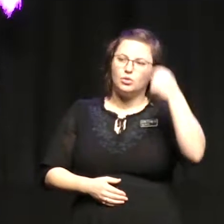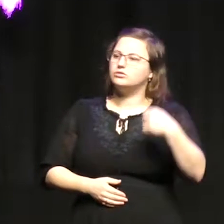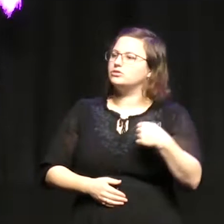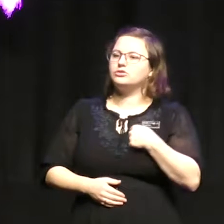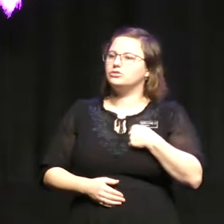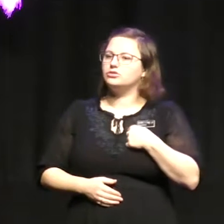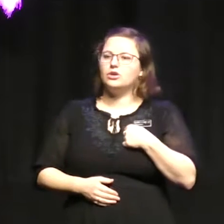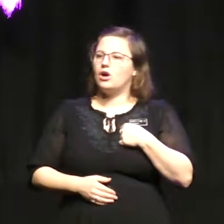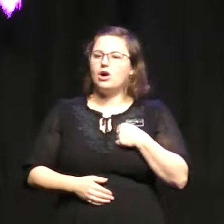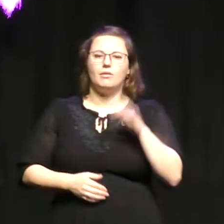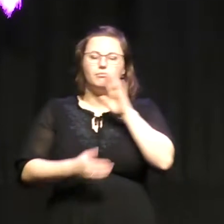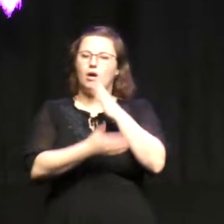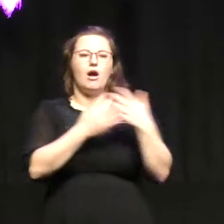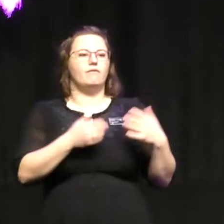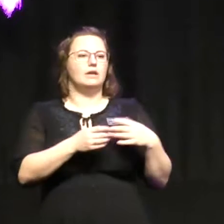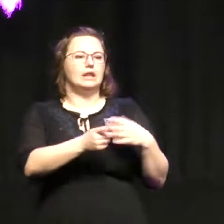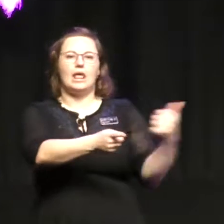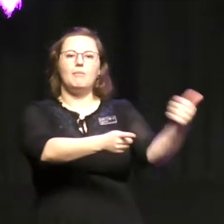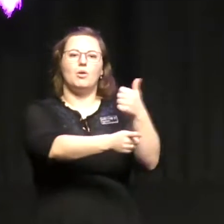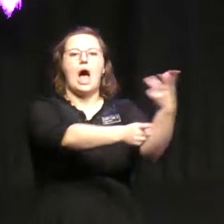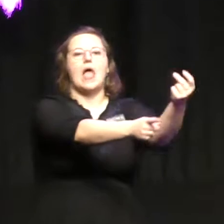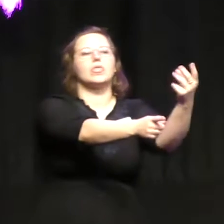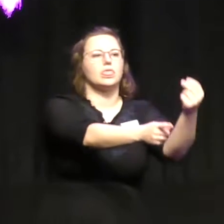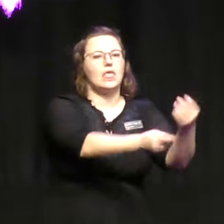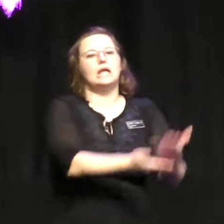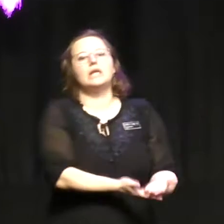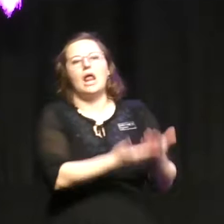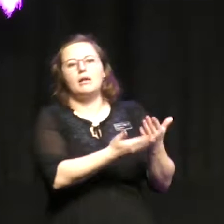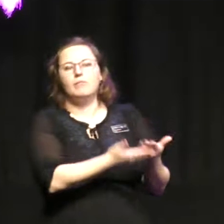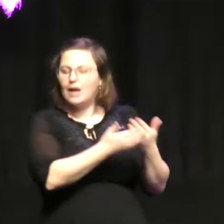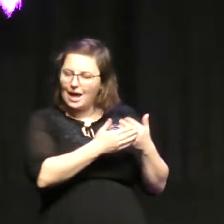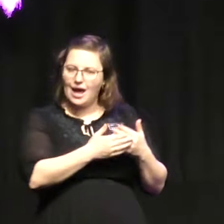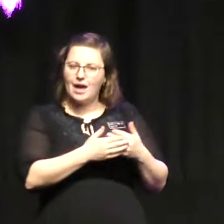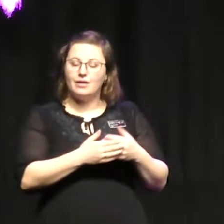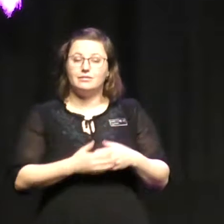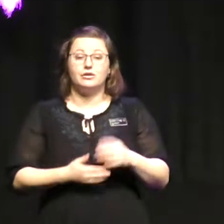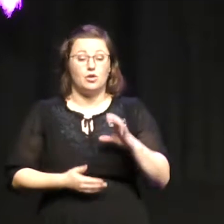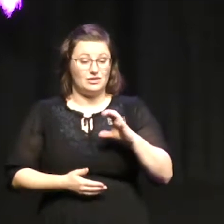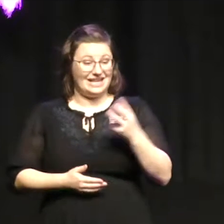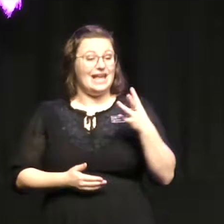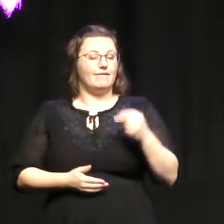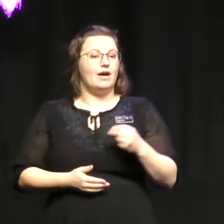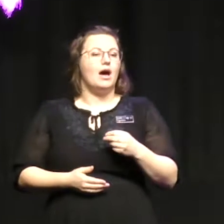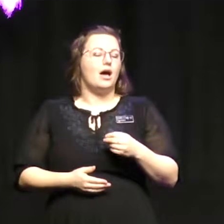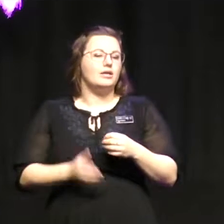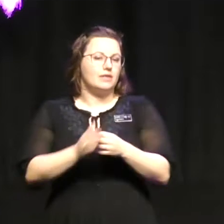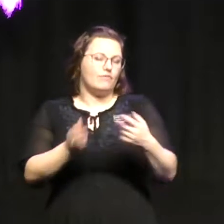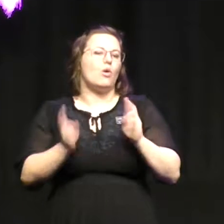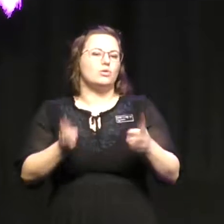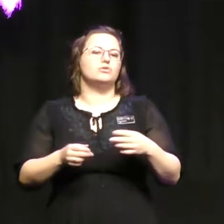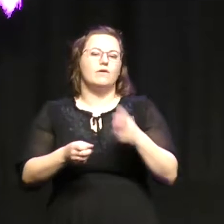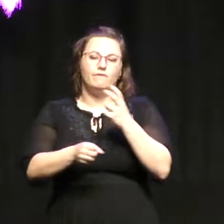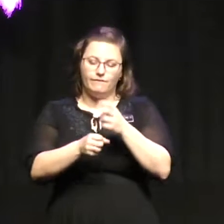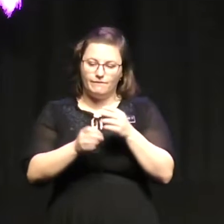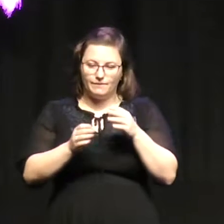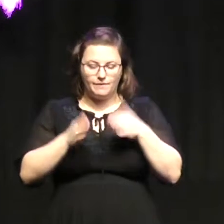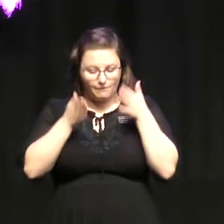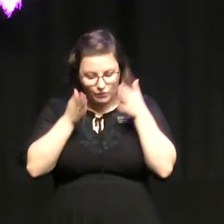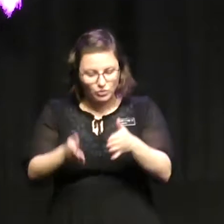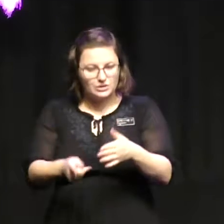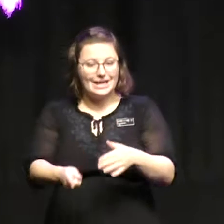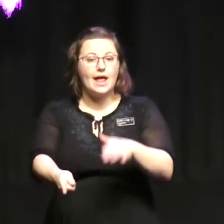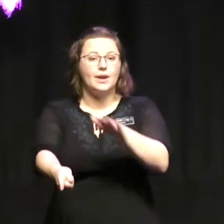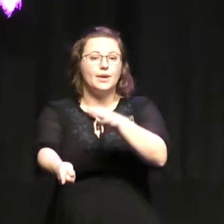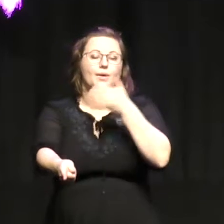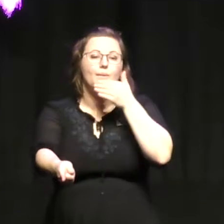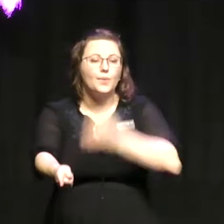do not have to depend on anyone. SEWA also focuses, therefore, on educating the young